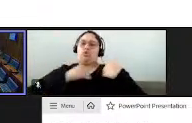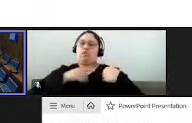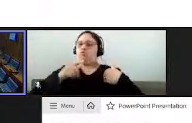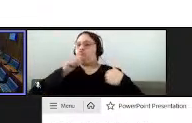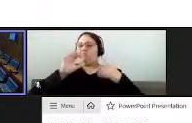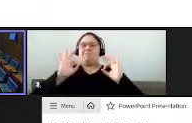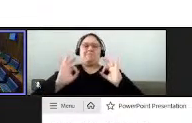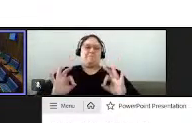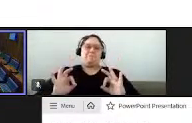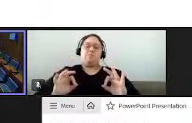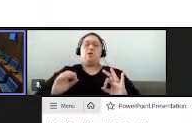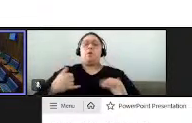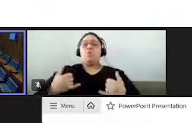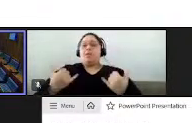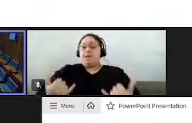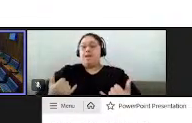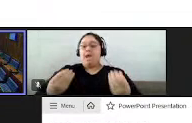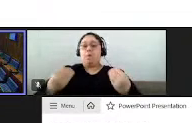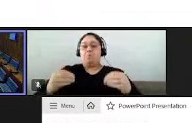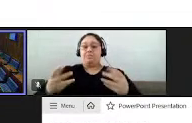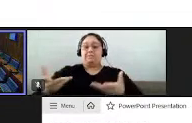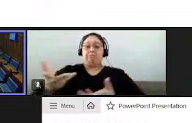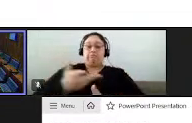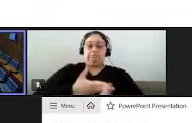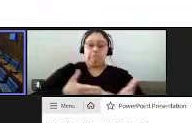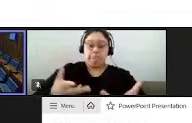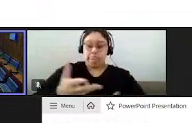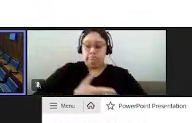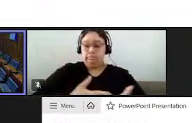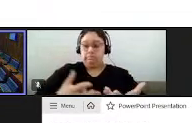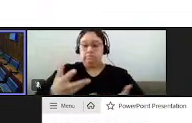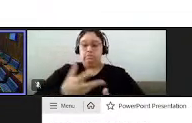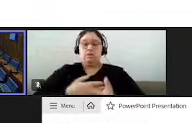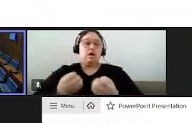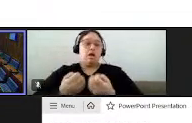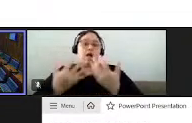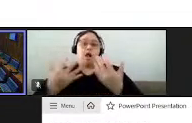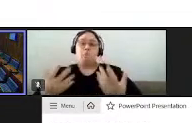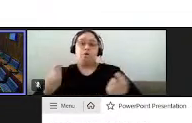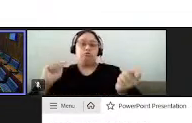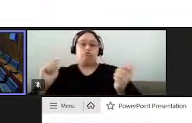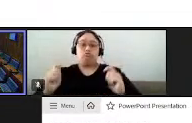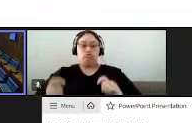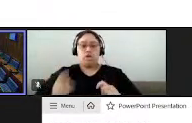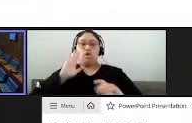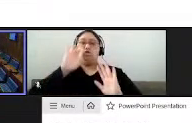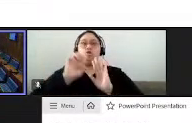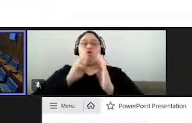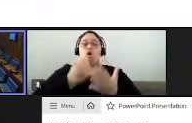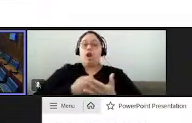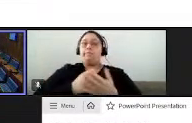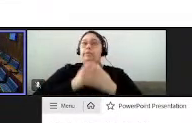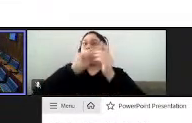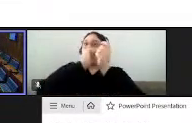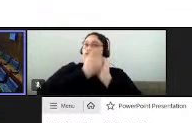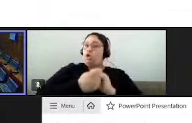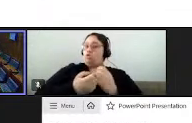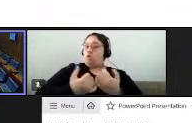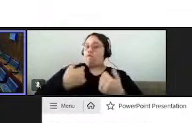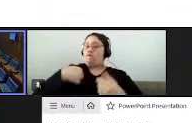adequate. We are currently in discussions as to how much has changed economically